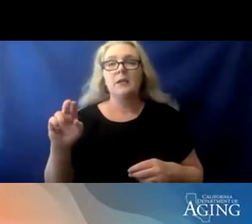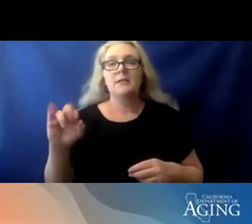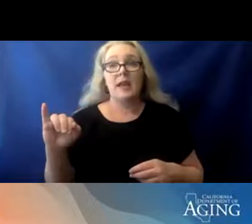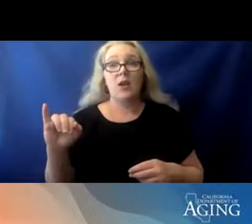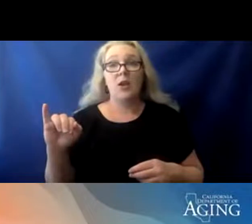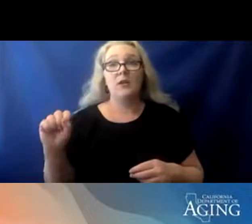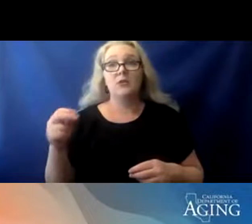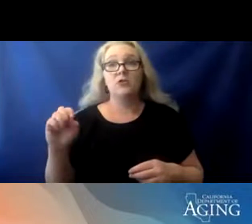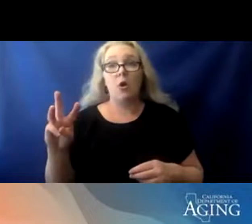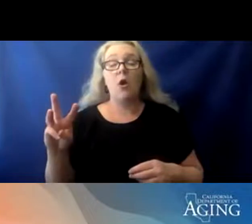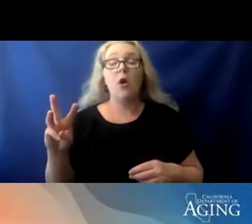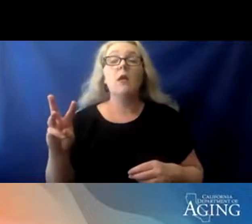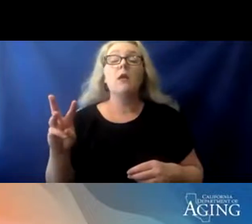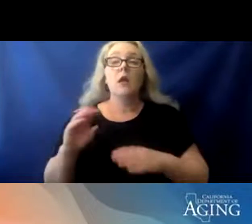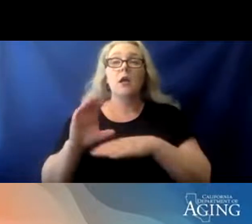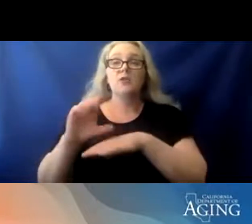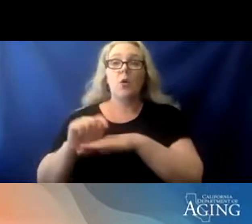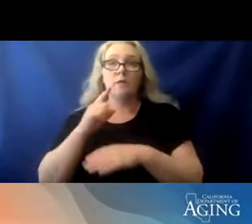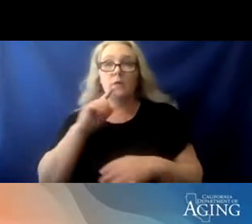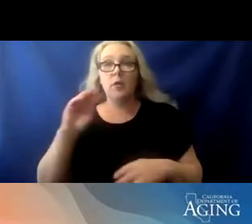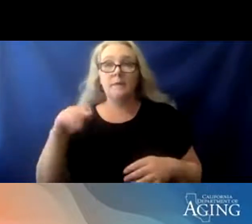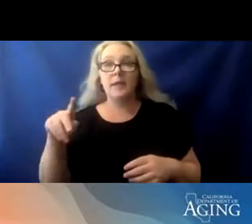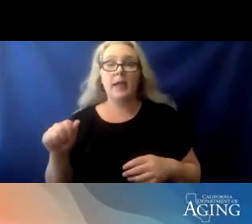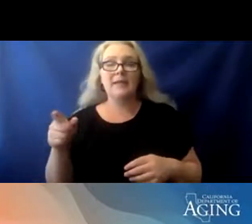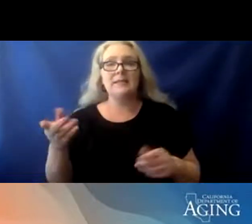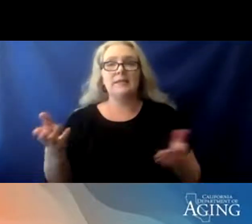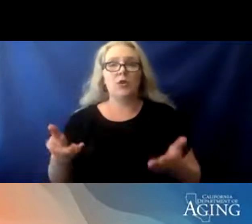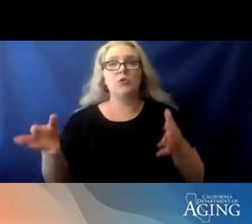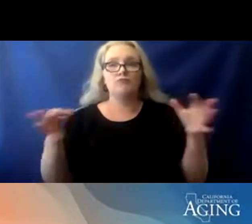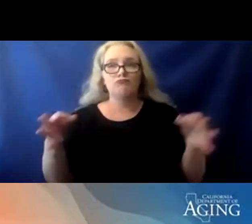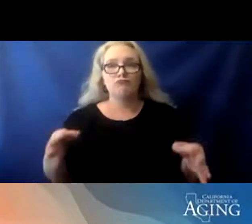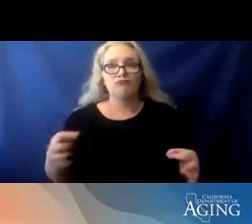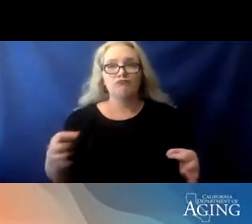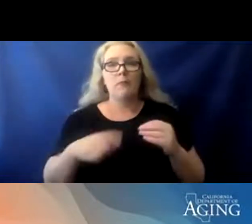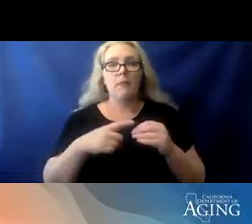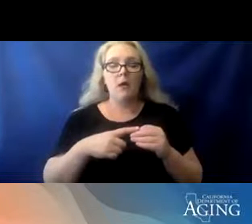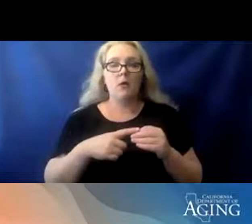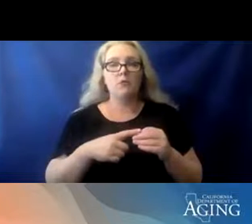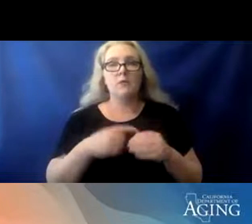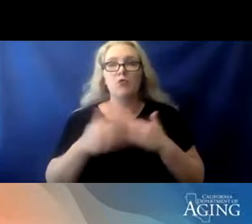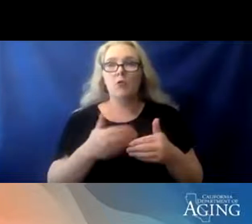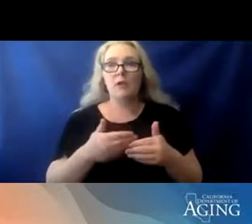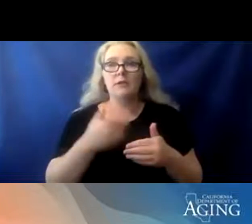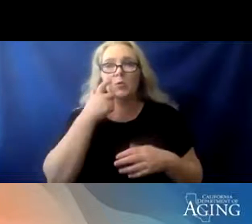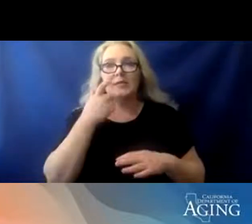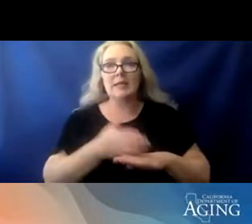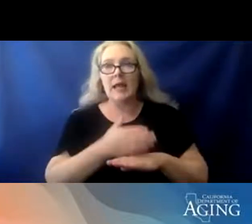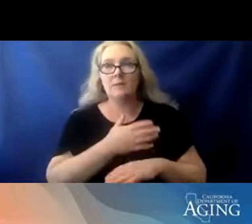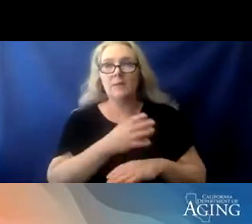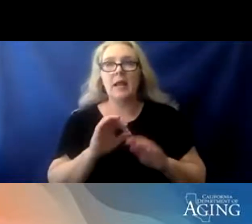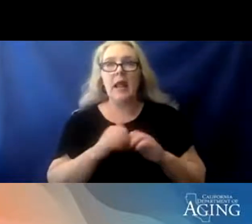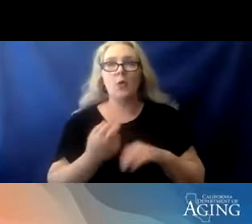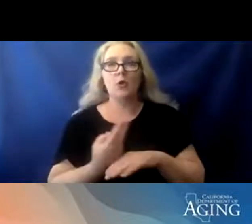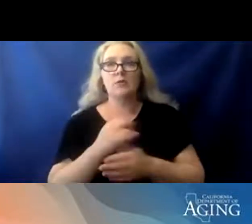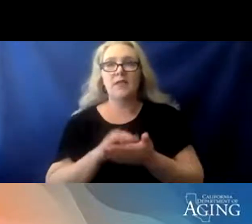with you and walk you through data dashboard for aging progress, recent enhancements, and how we can use this as a tool